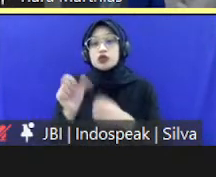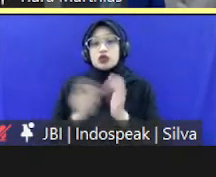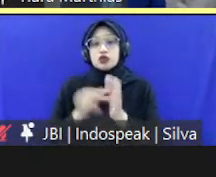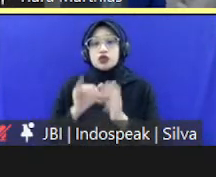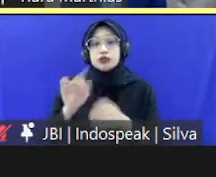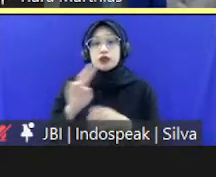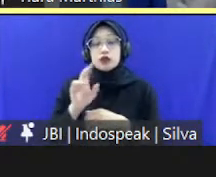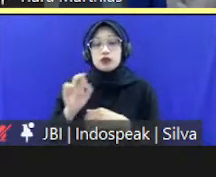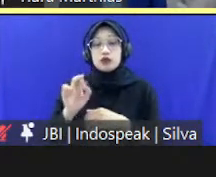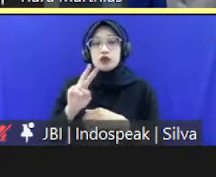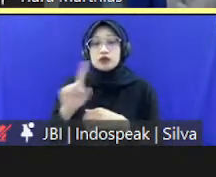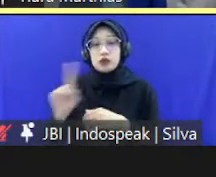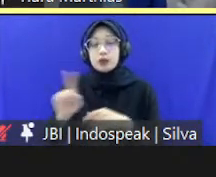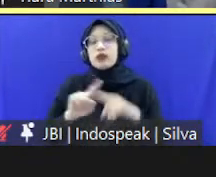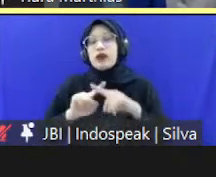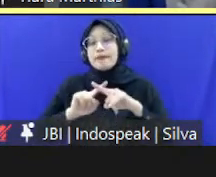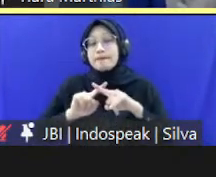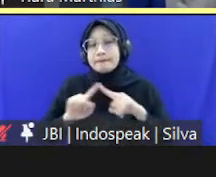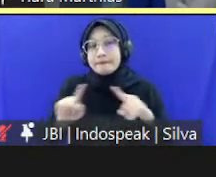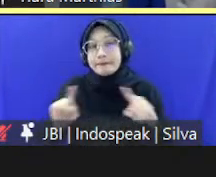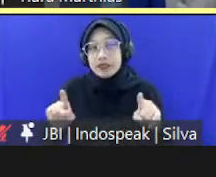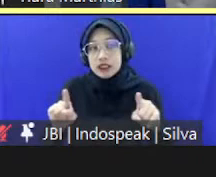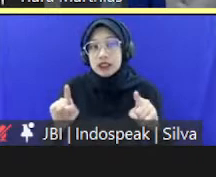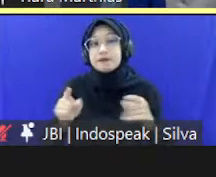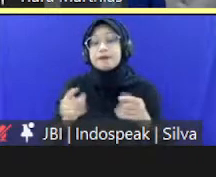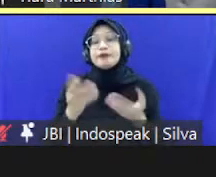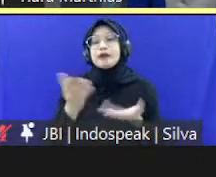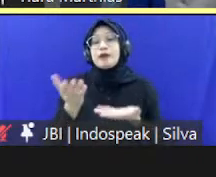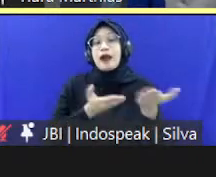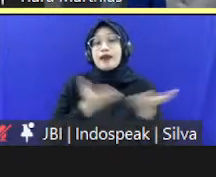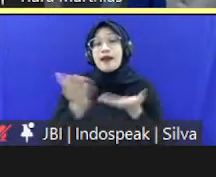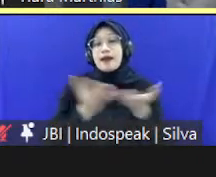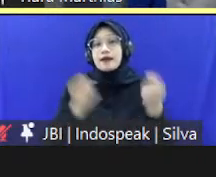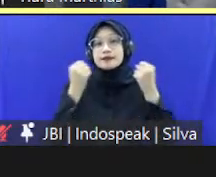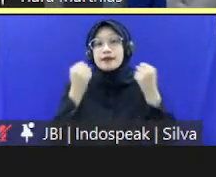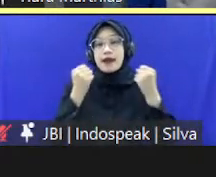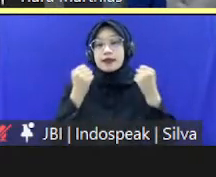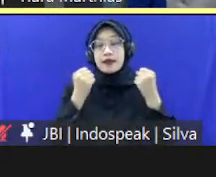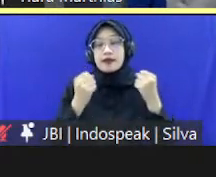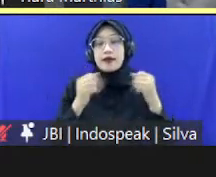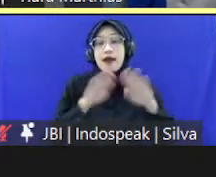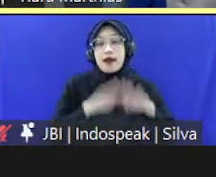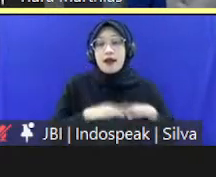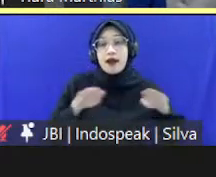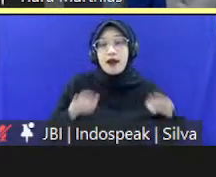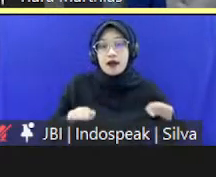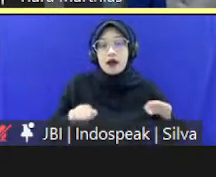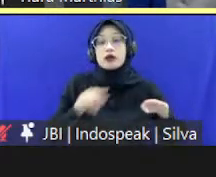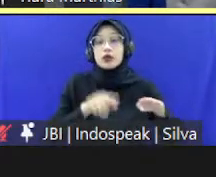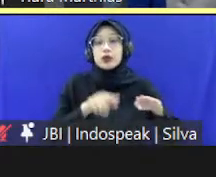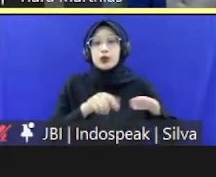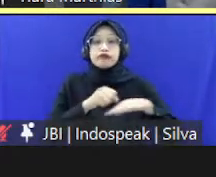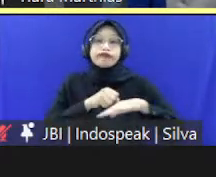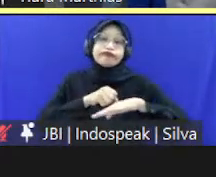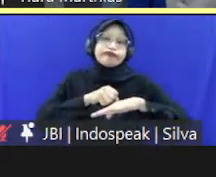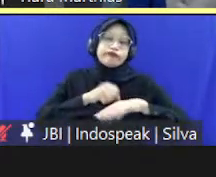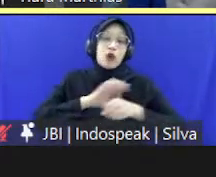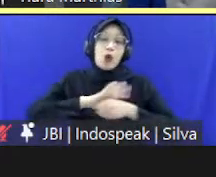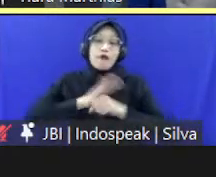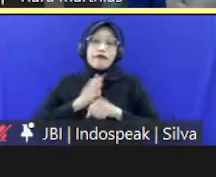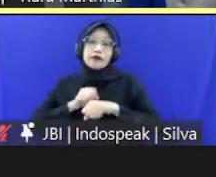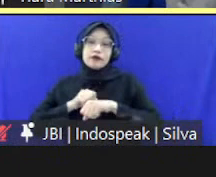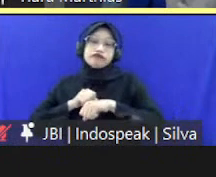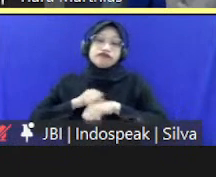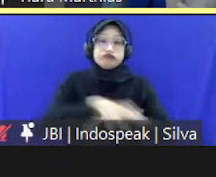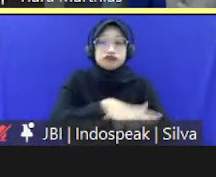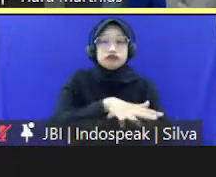And unfortunately, for child health services, it's a bit more impacted by it seems to be a